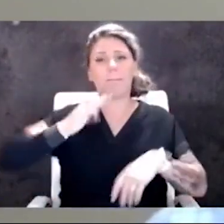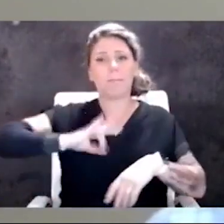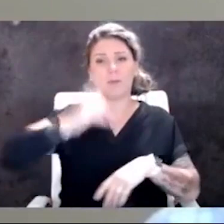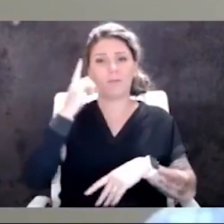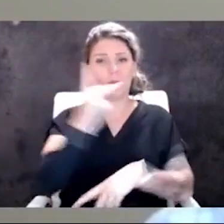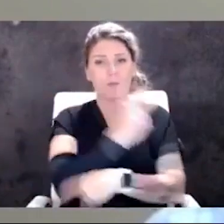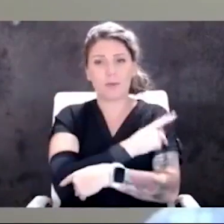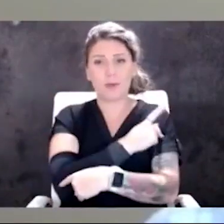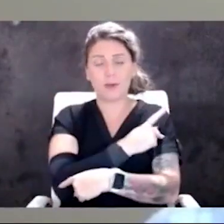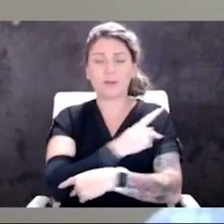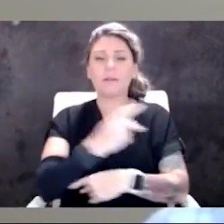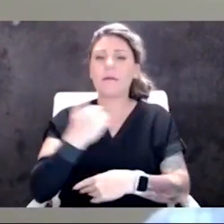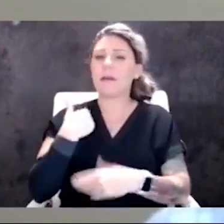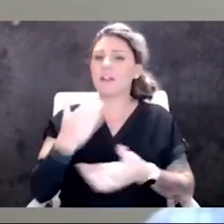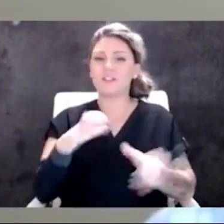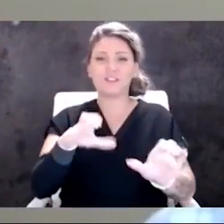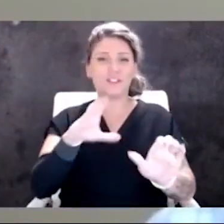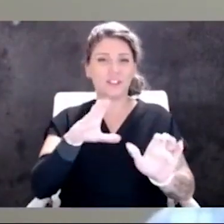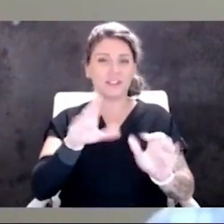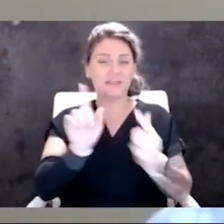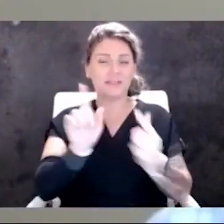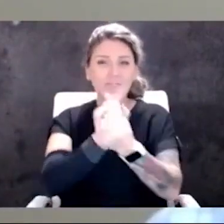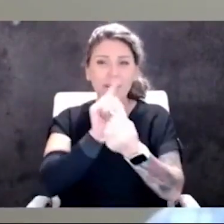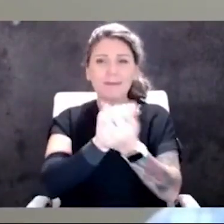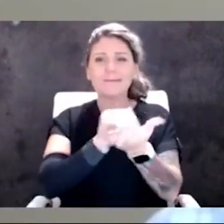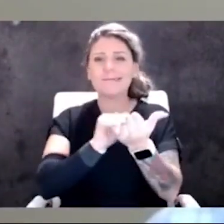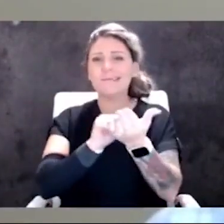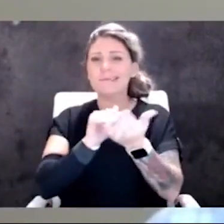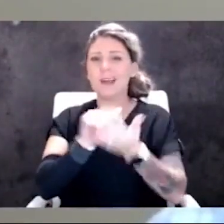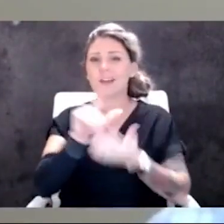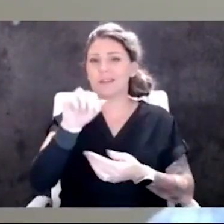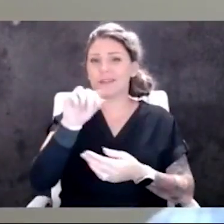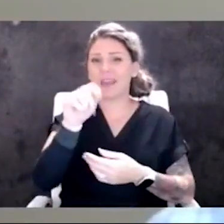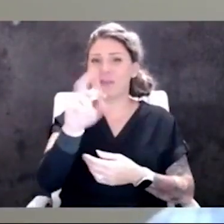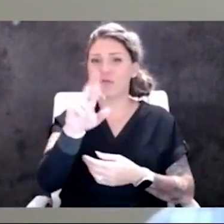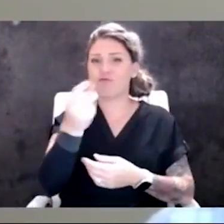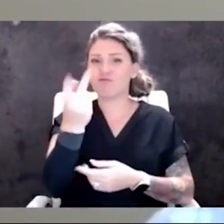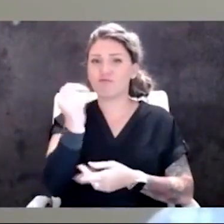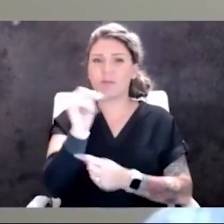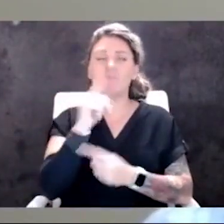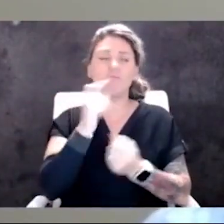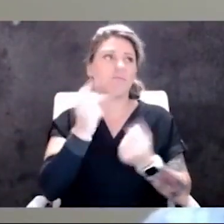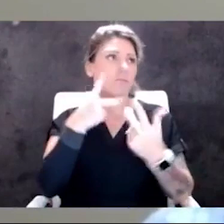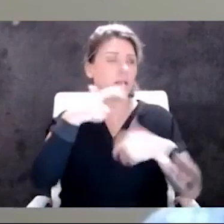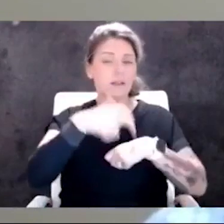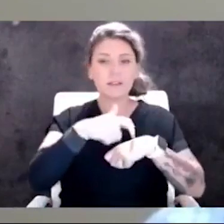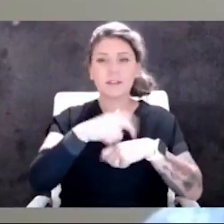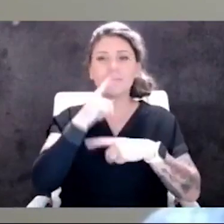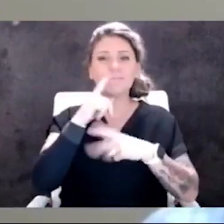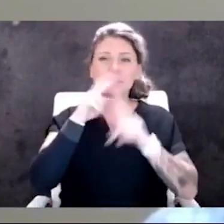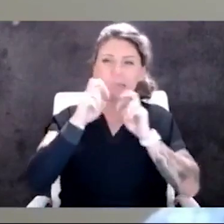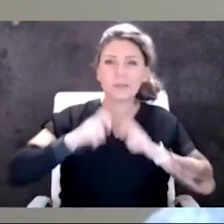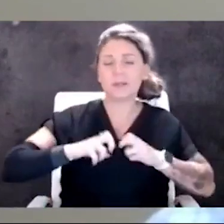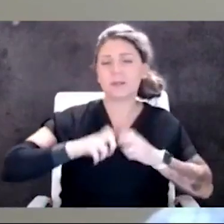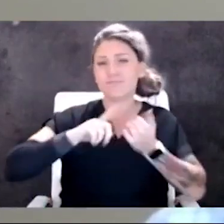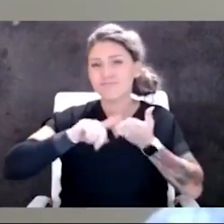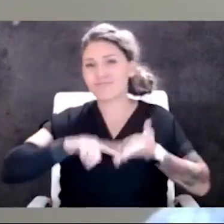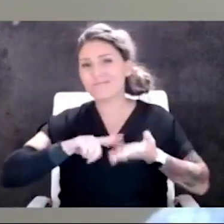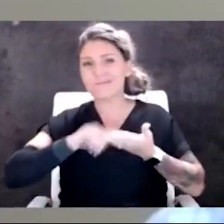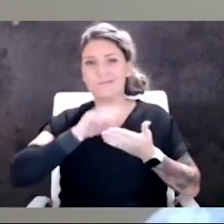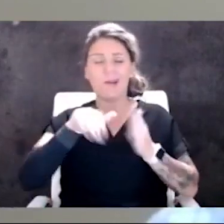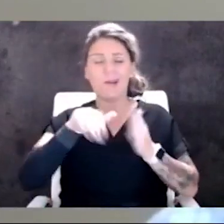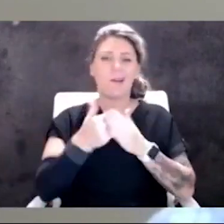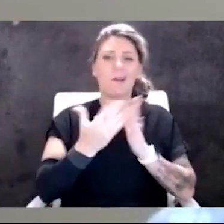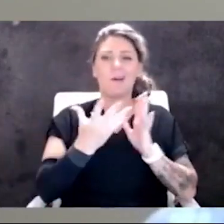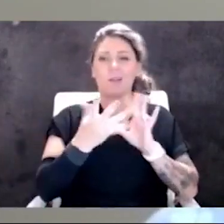had a chance to meet with Dr. Latham on multiple occasions, and as we were looking through things and through our relationship with Kansas City,